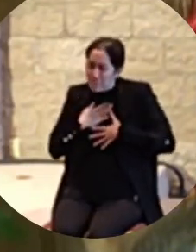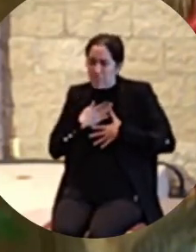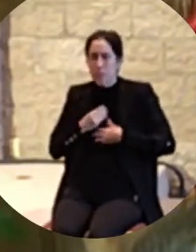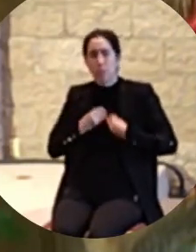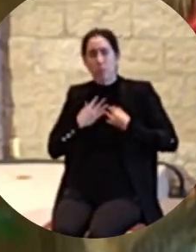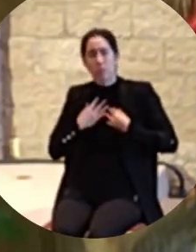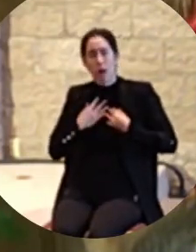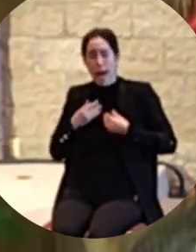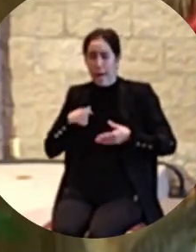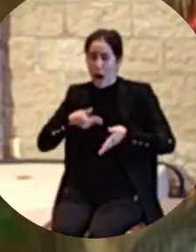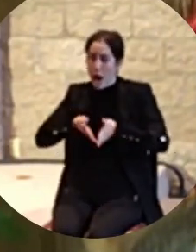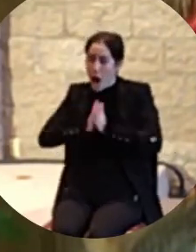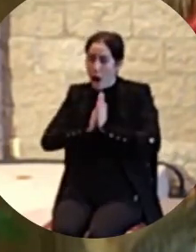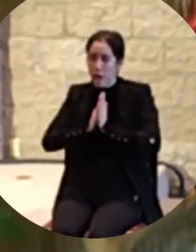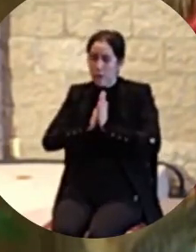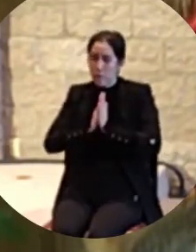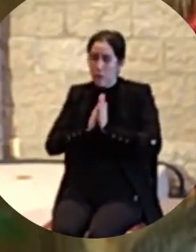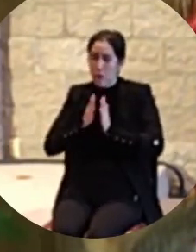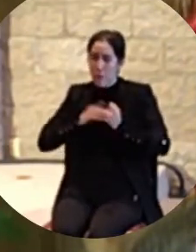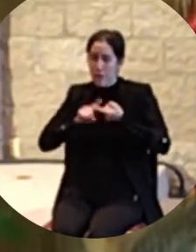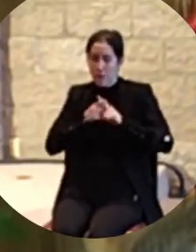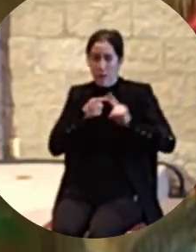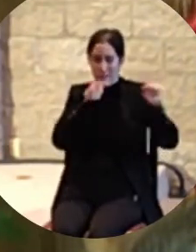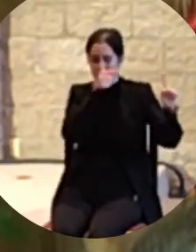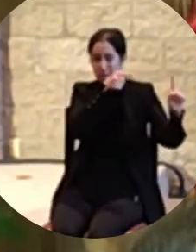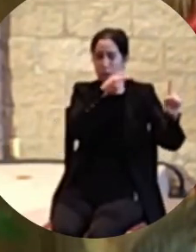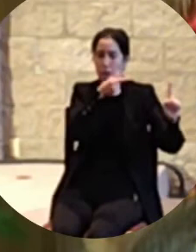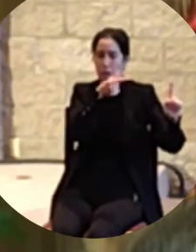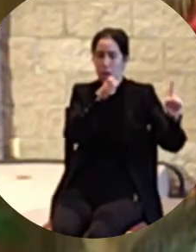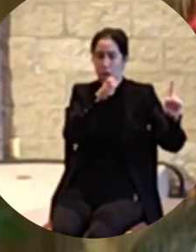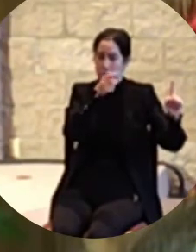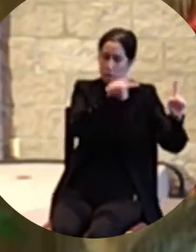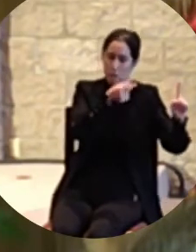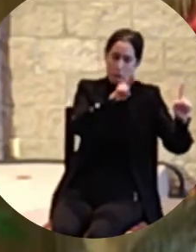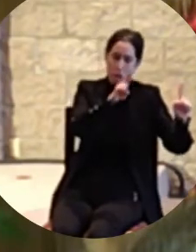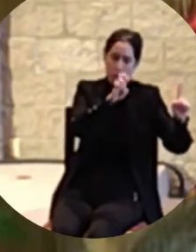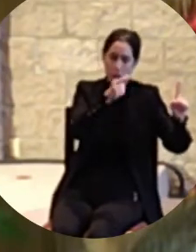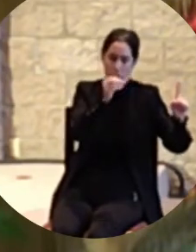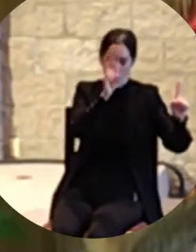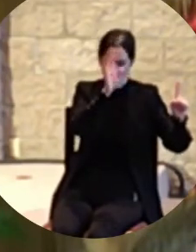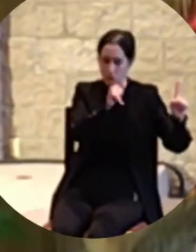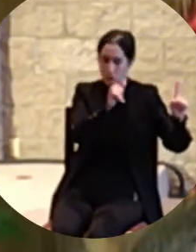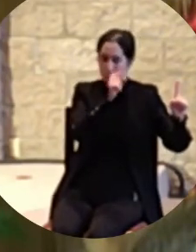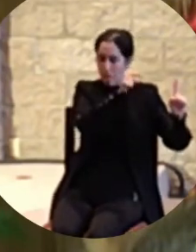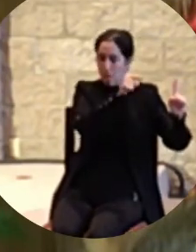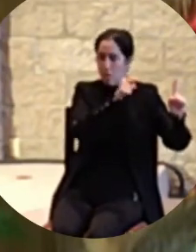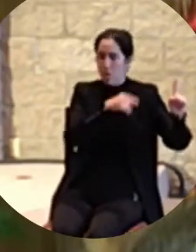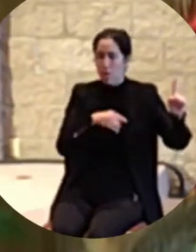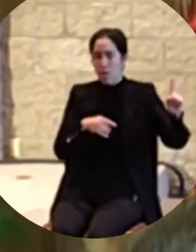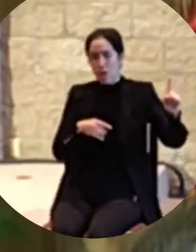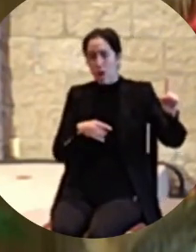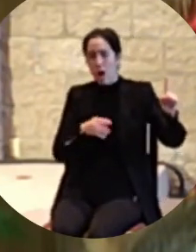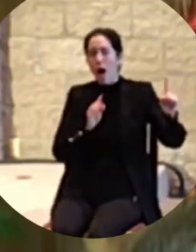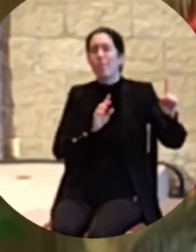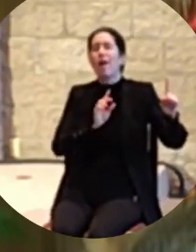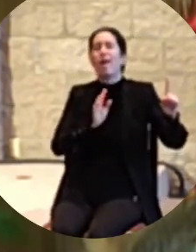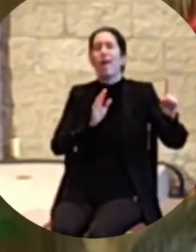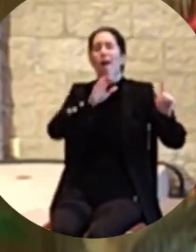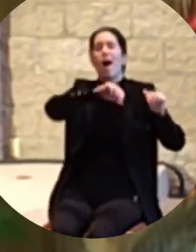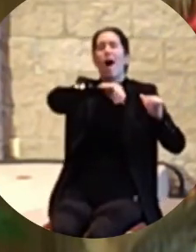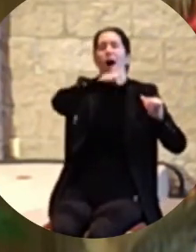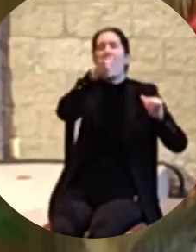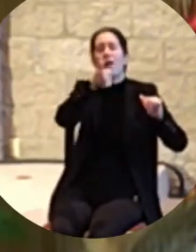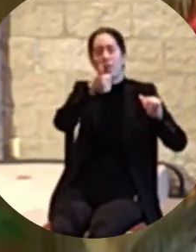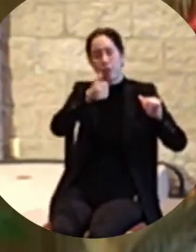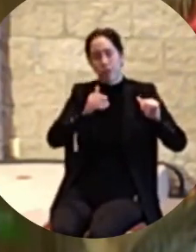to forgive me, to forgive me. And a quiet assurance came that he